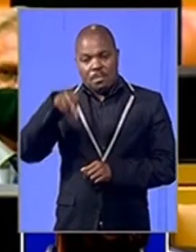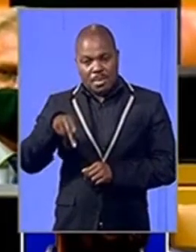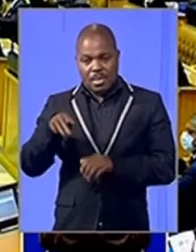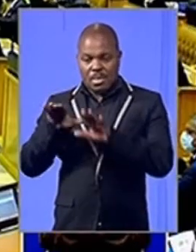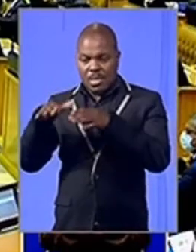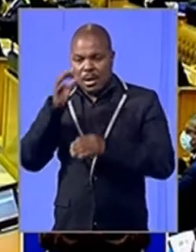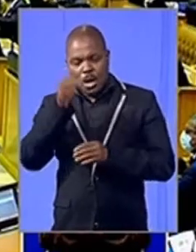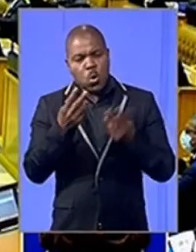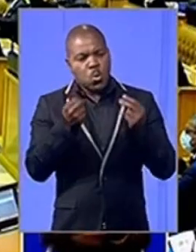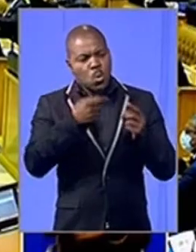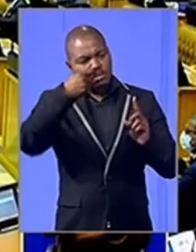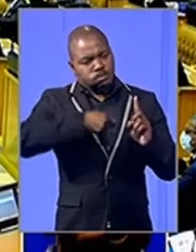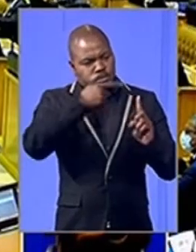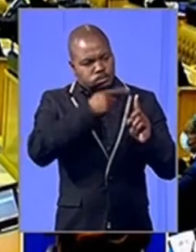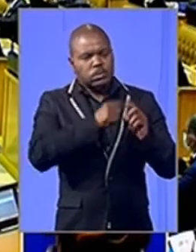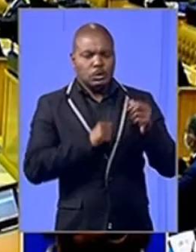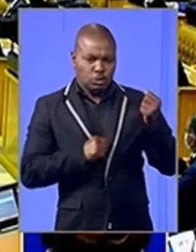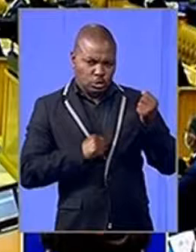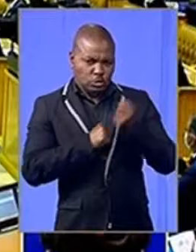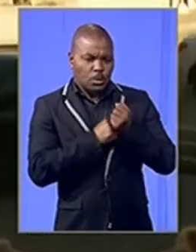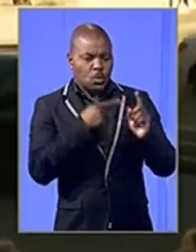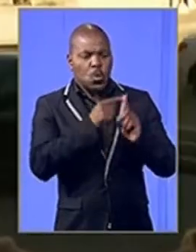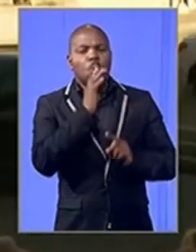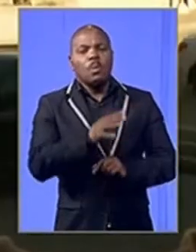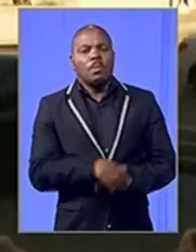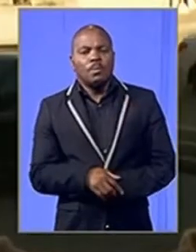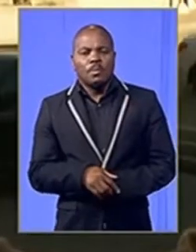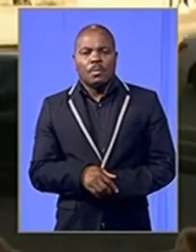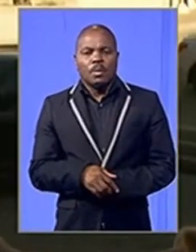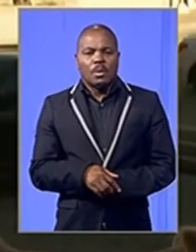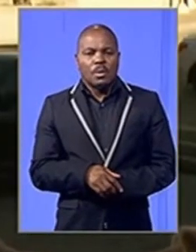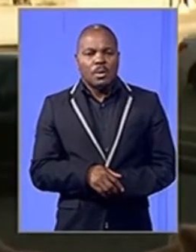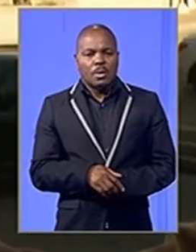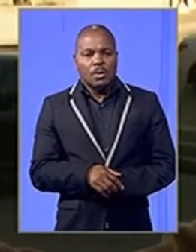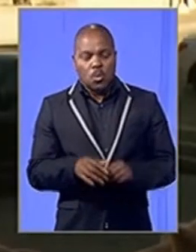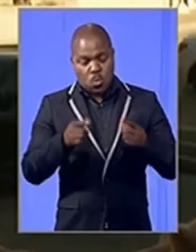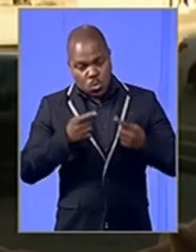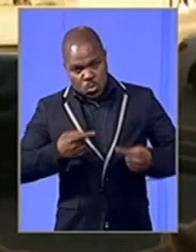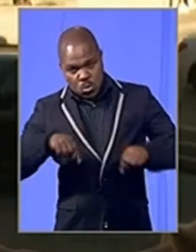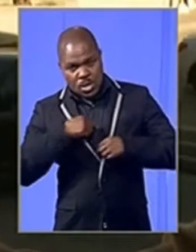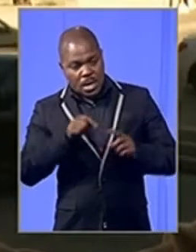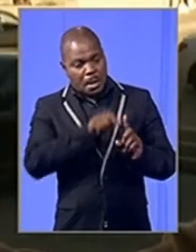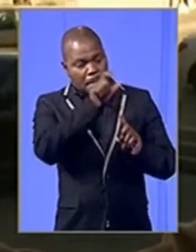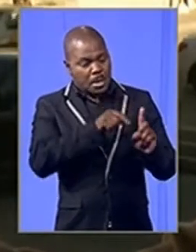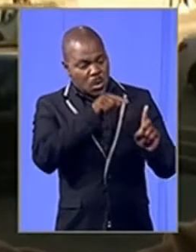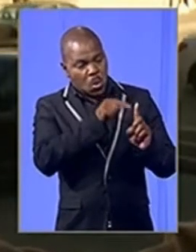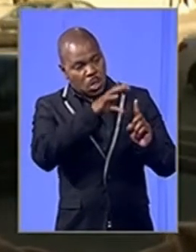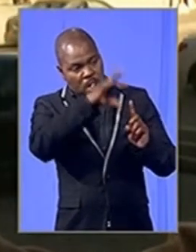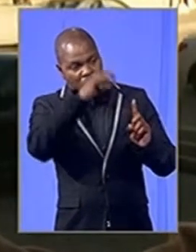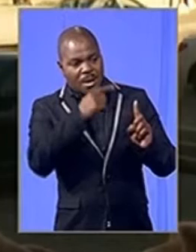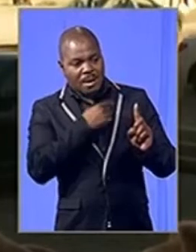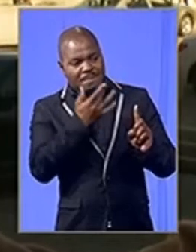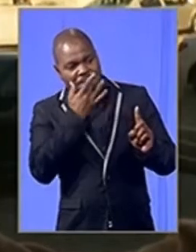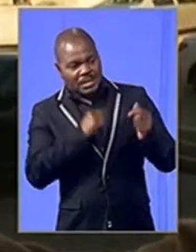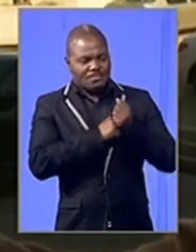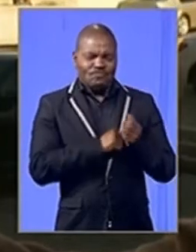tla fa motsamaisi motjha wa dipuisano tshehetso eo a e hlokang. We were not in favor of supporting the person that got elected. However,